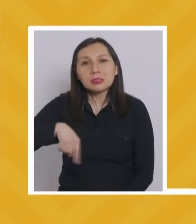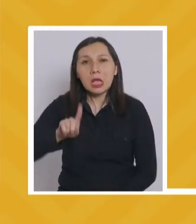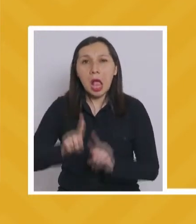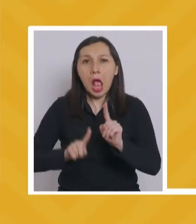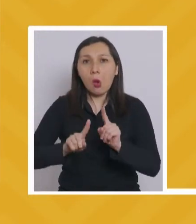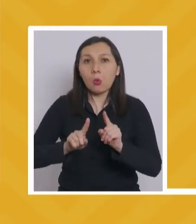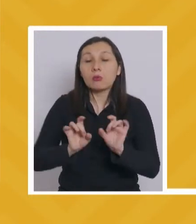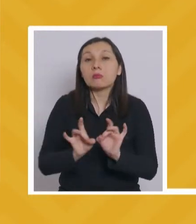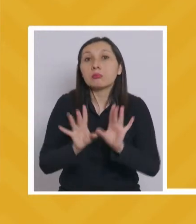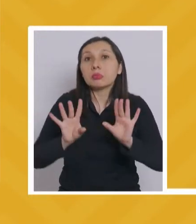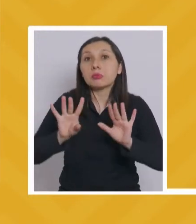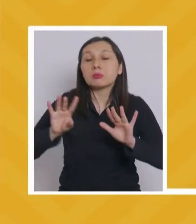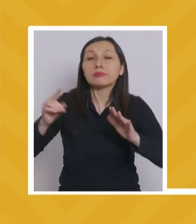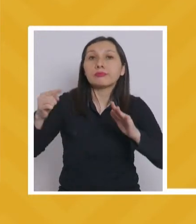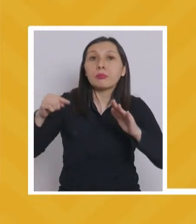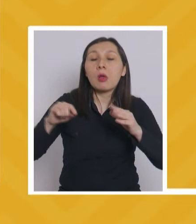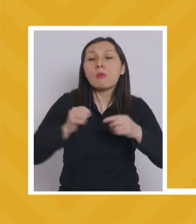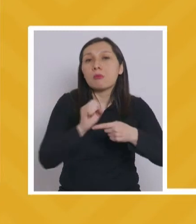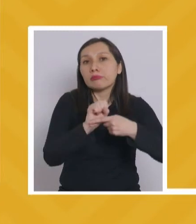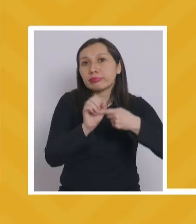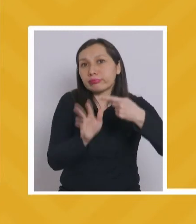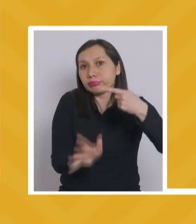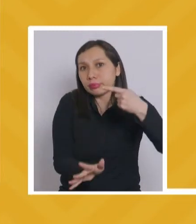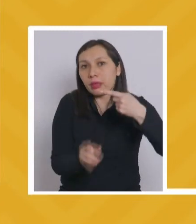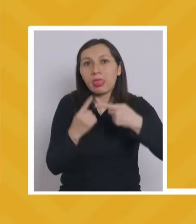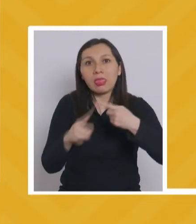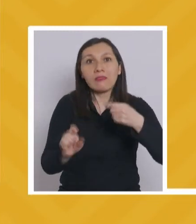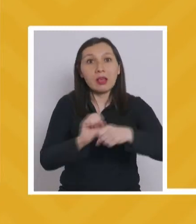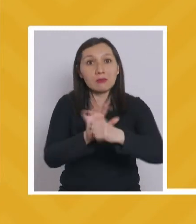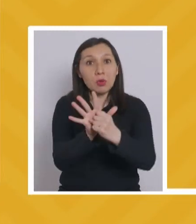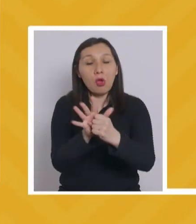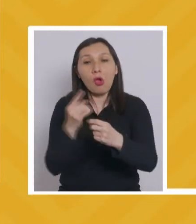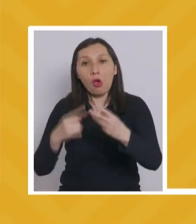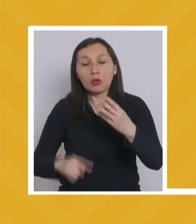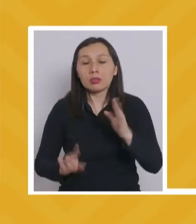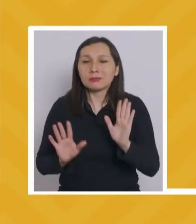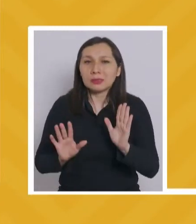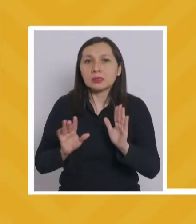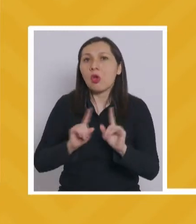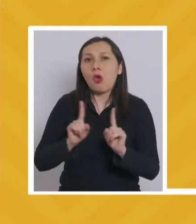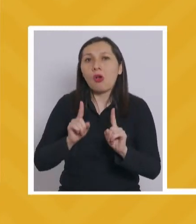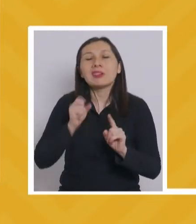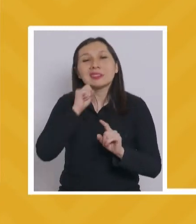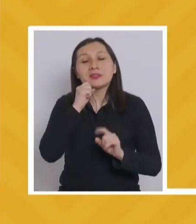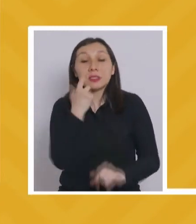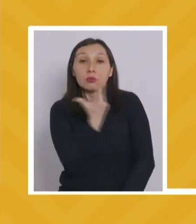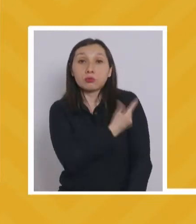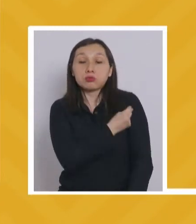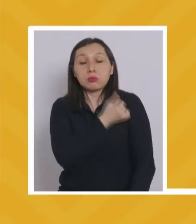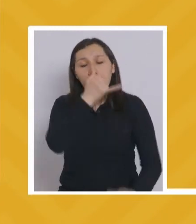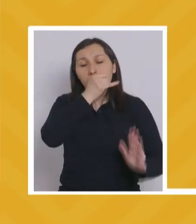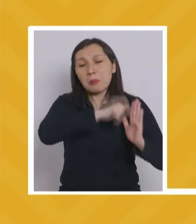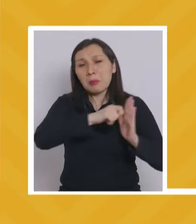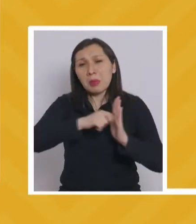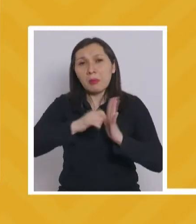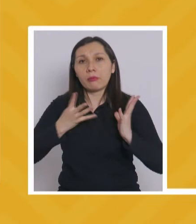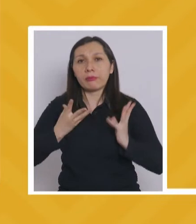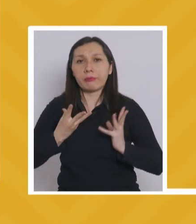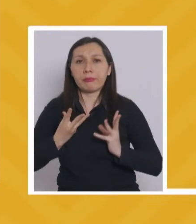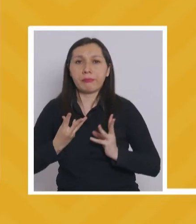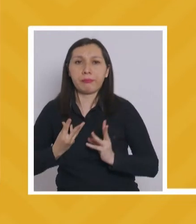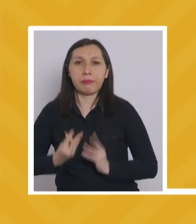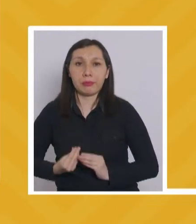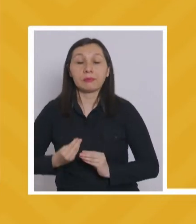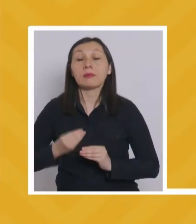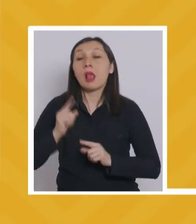also suggests us that more than an effect of a variant of the virus, the problem was due to